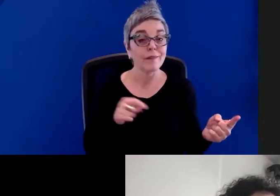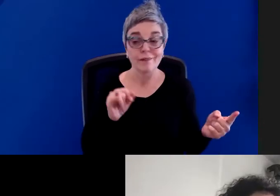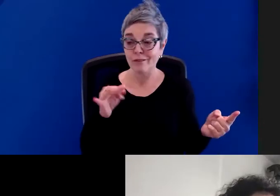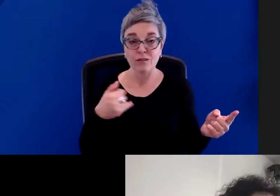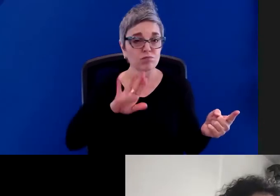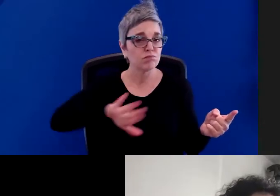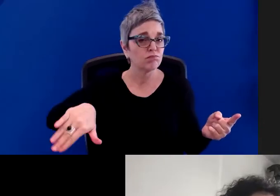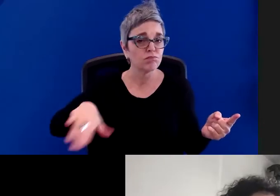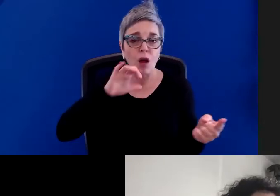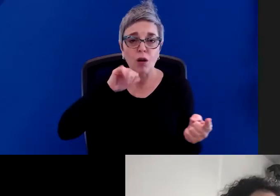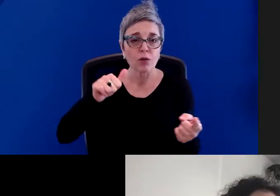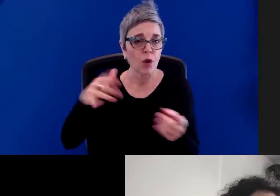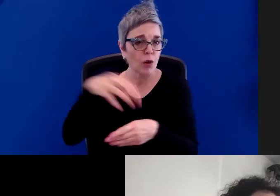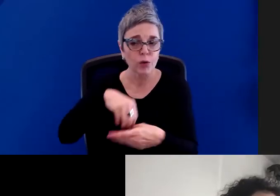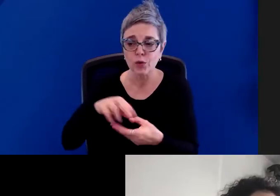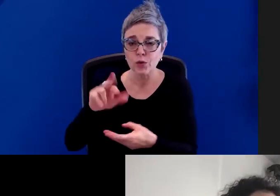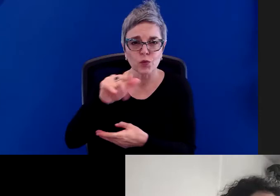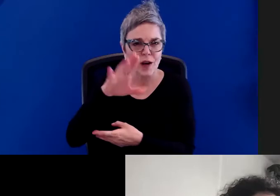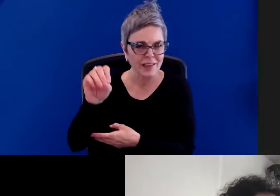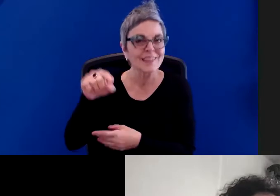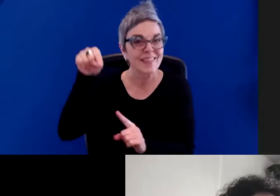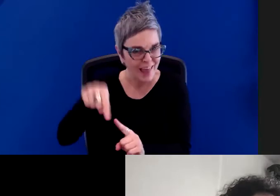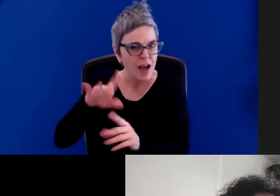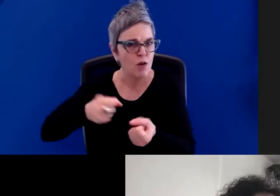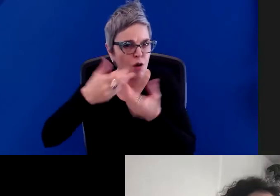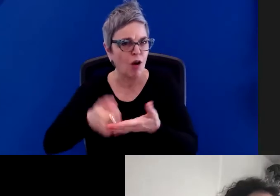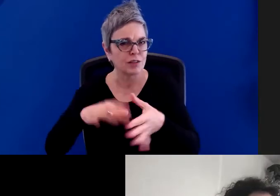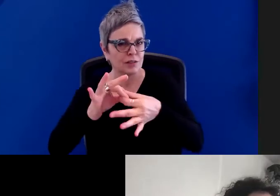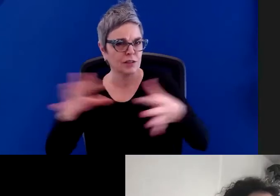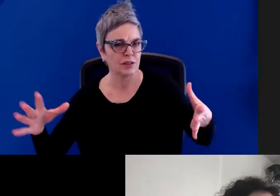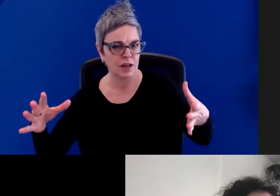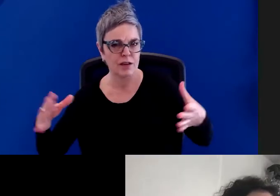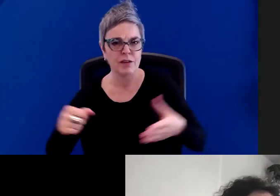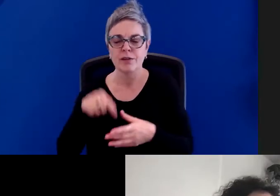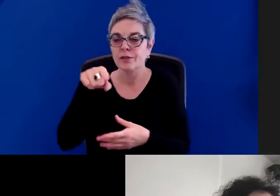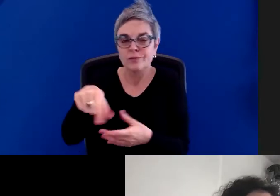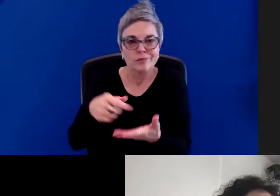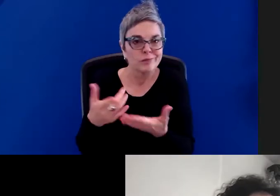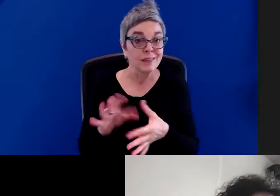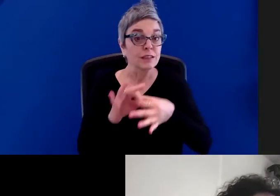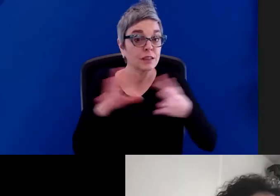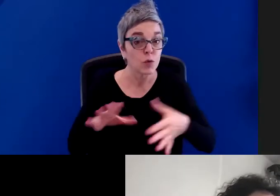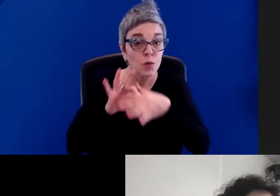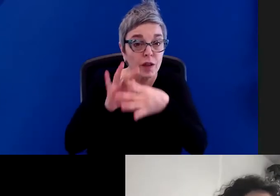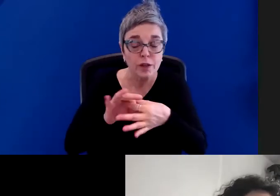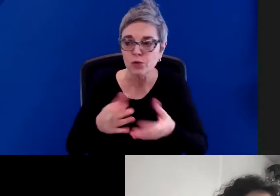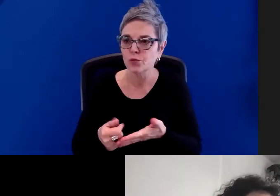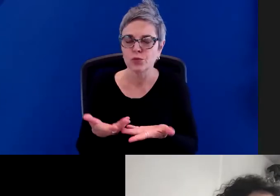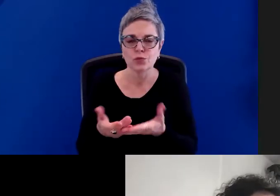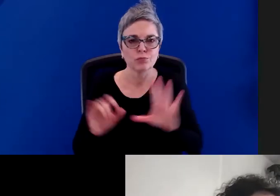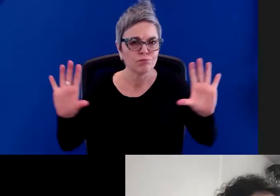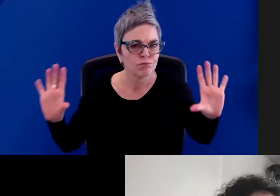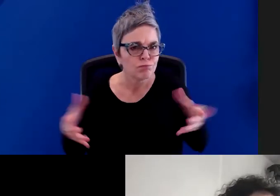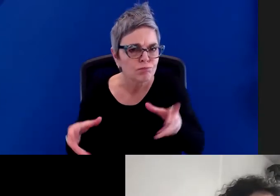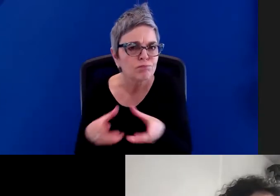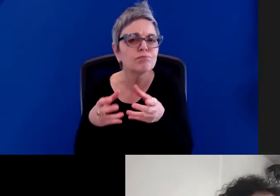some of these disconnects with reproductive coalition building, outreach, and praxis. Now, as